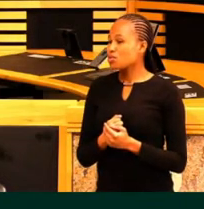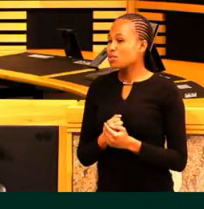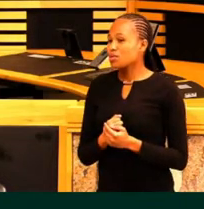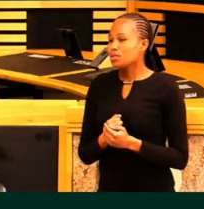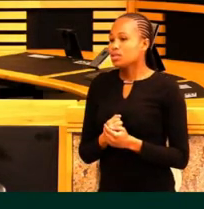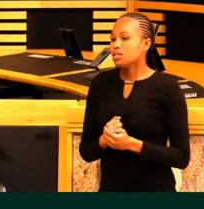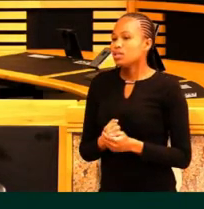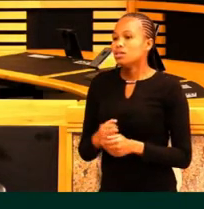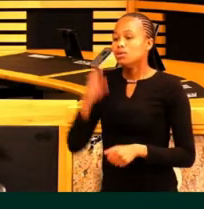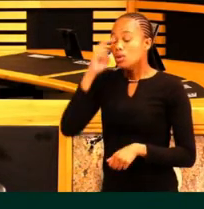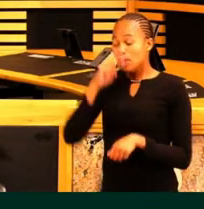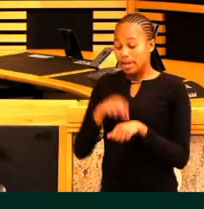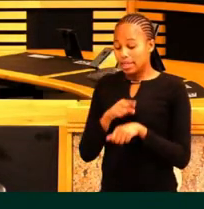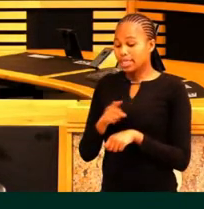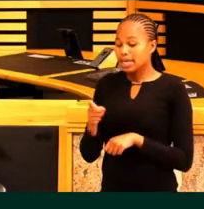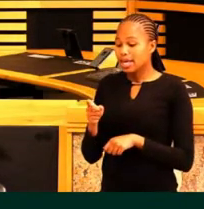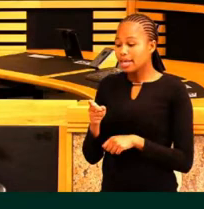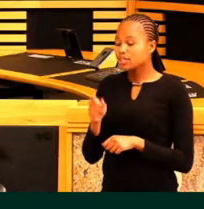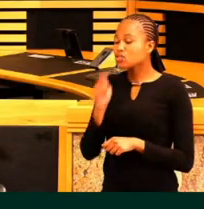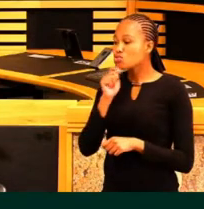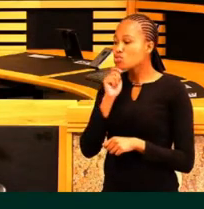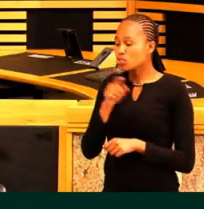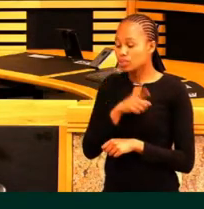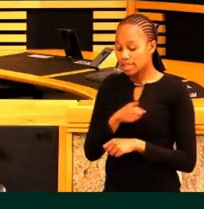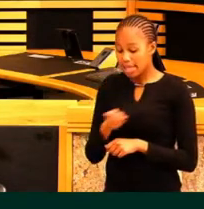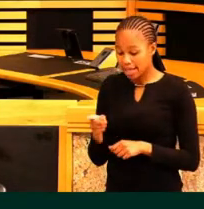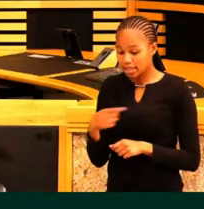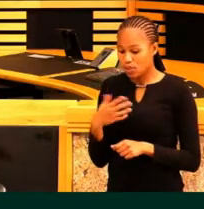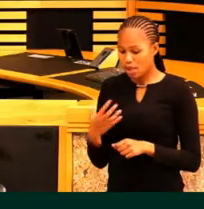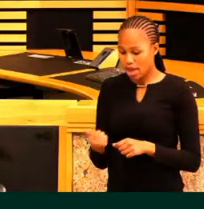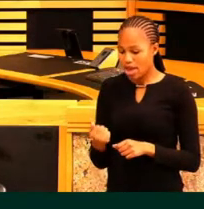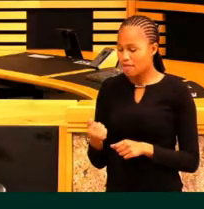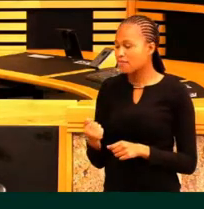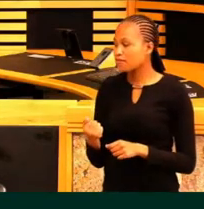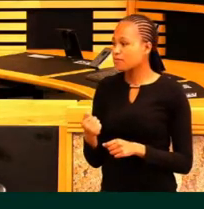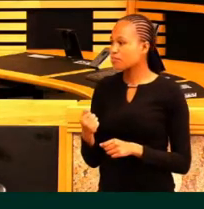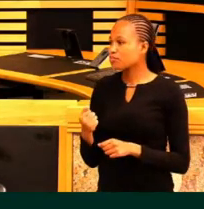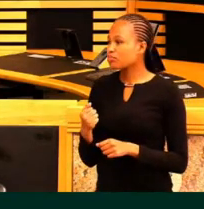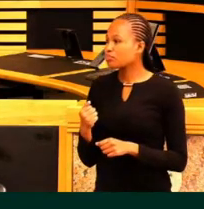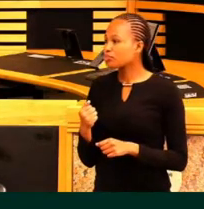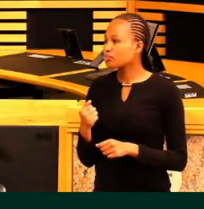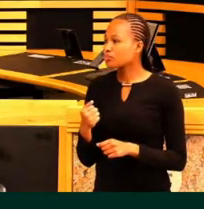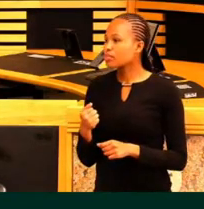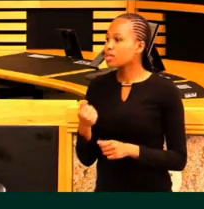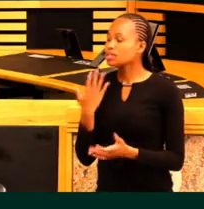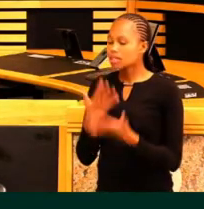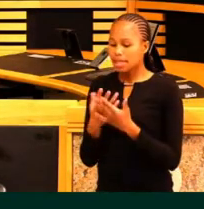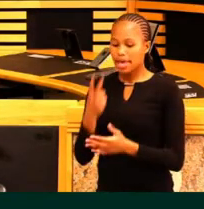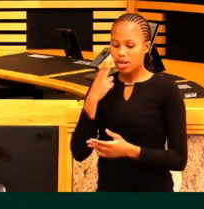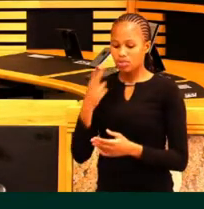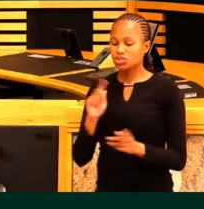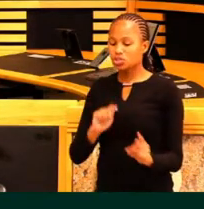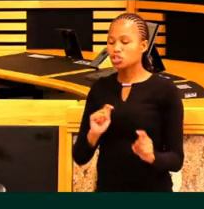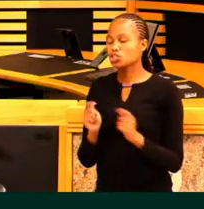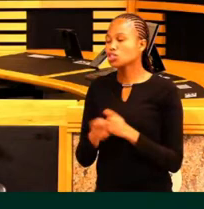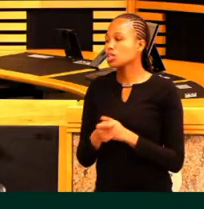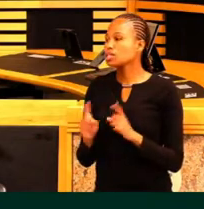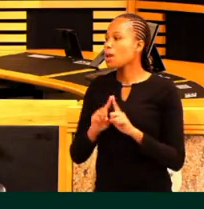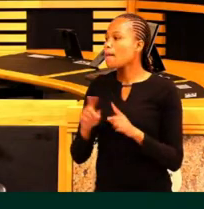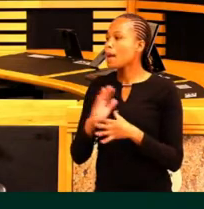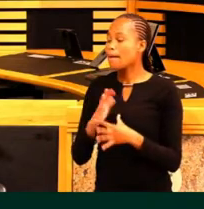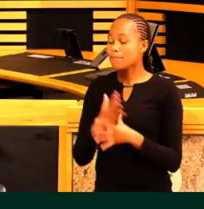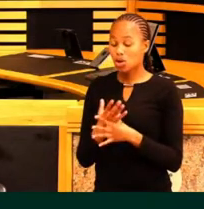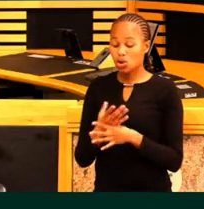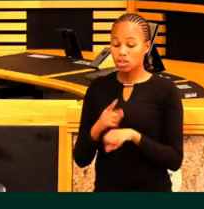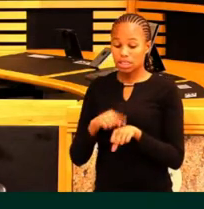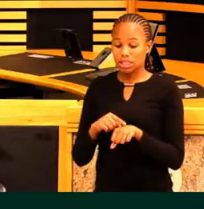implement and put more funds ways as corner so that at least you are going to see a change but because of physical